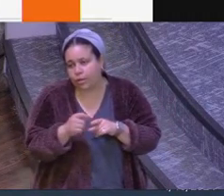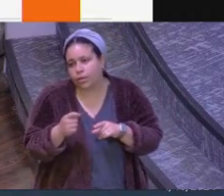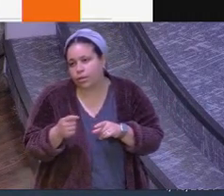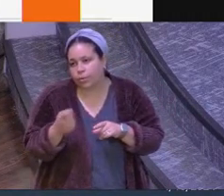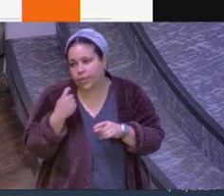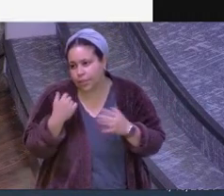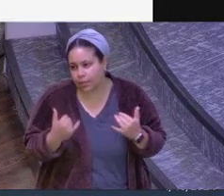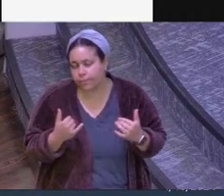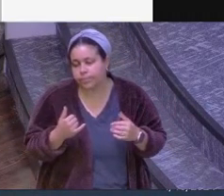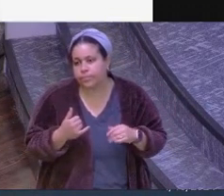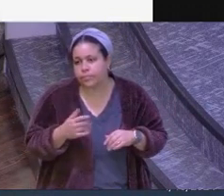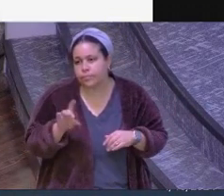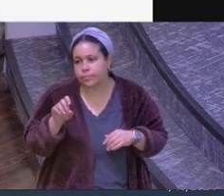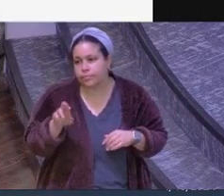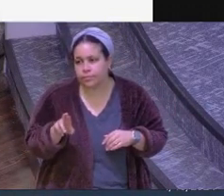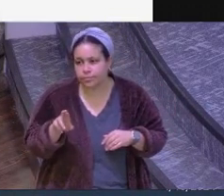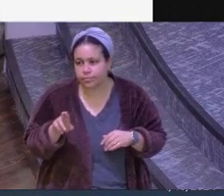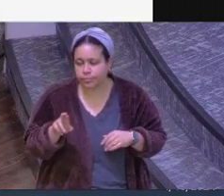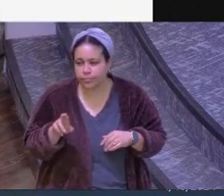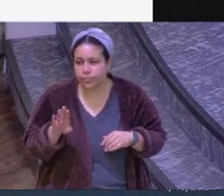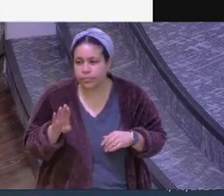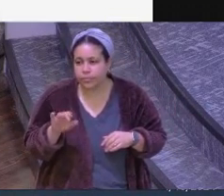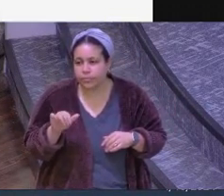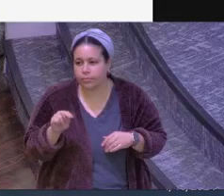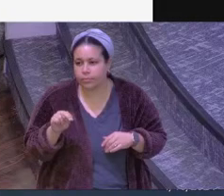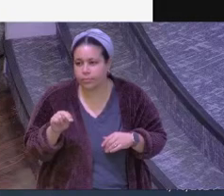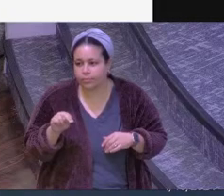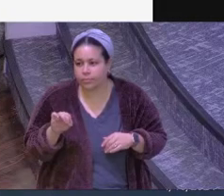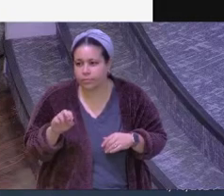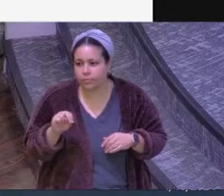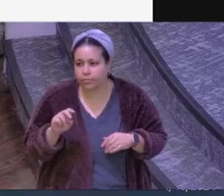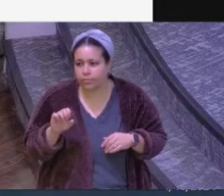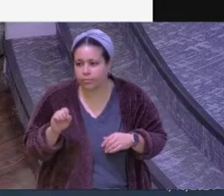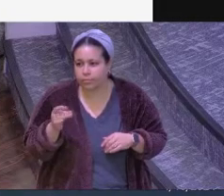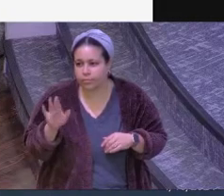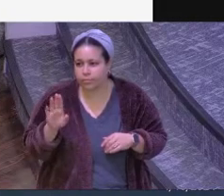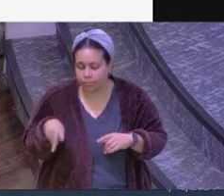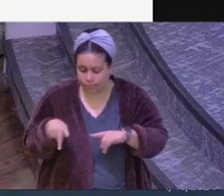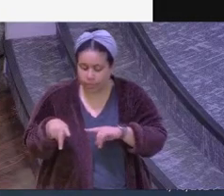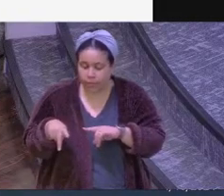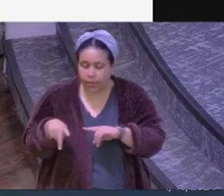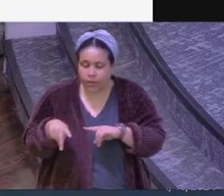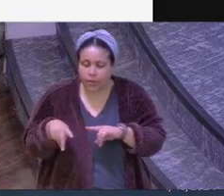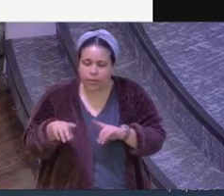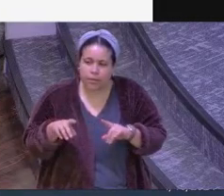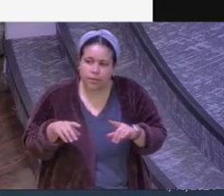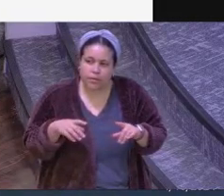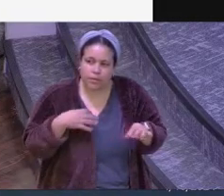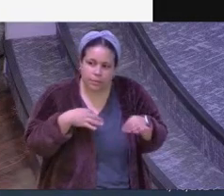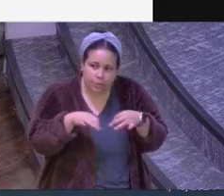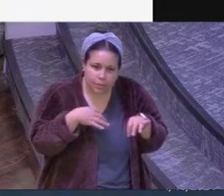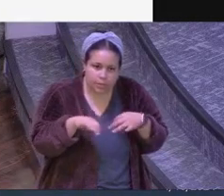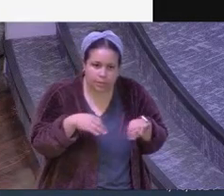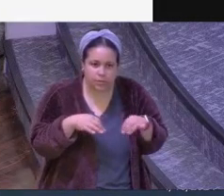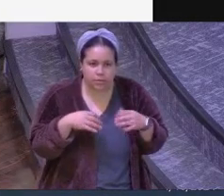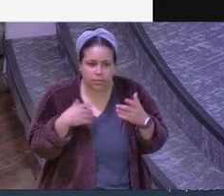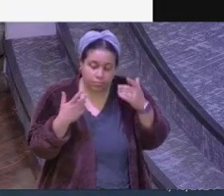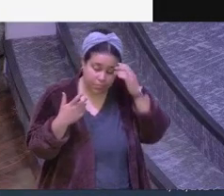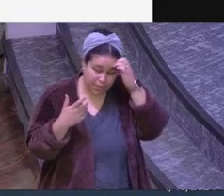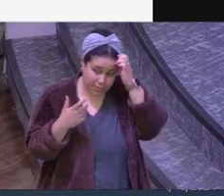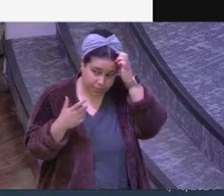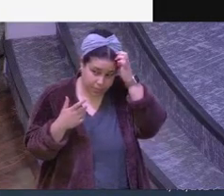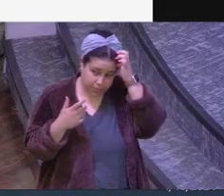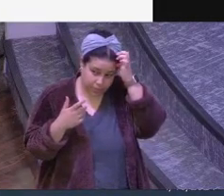again, Dr. Blankenship was, I'm glad she was able to find that. And I just think it does a really good job explaining. Most of that has